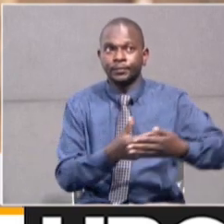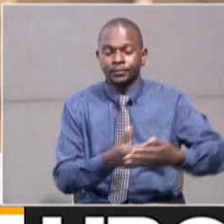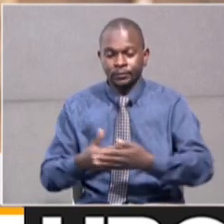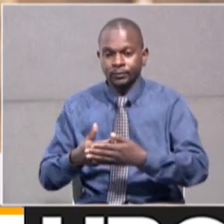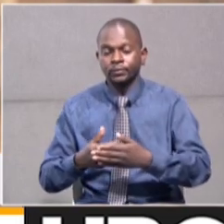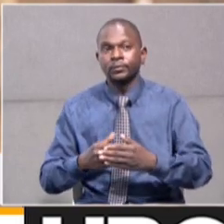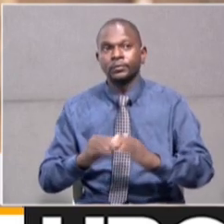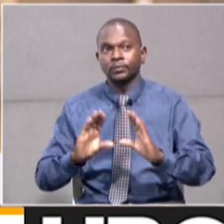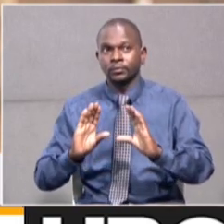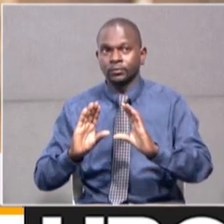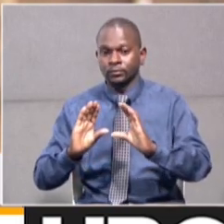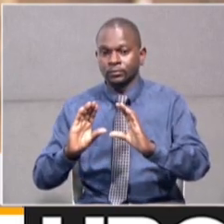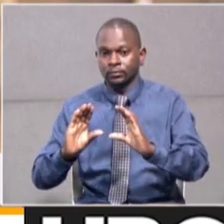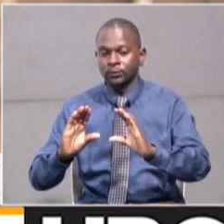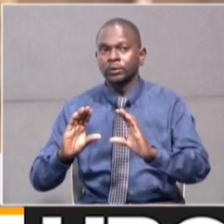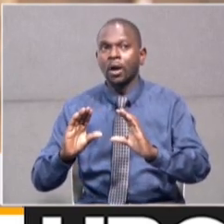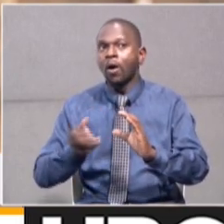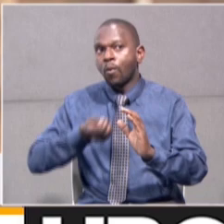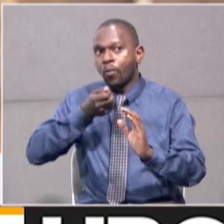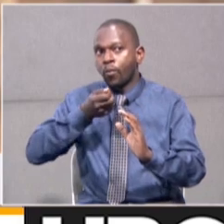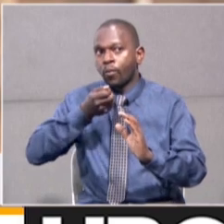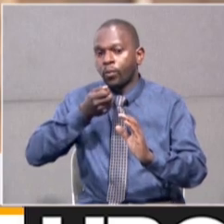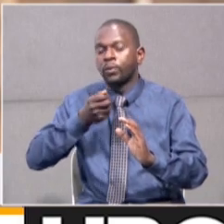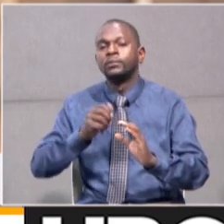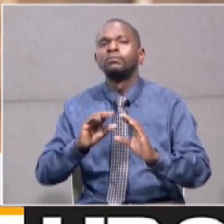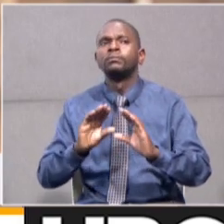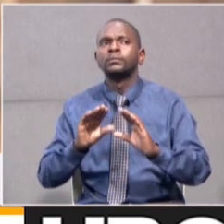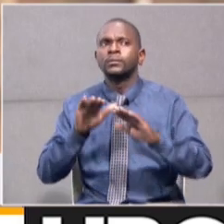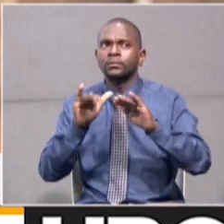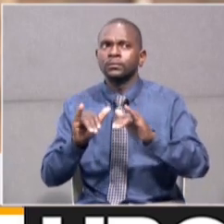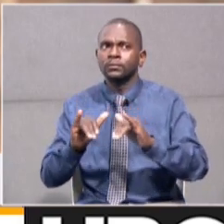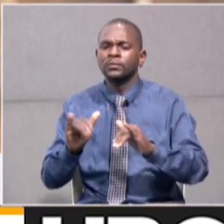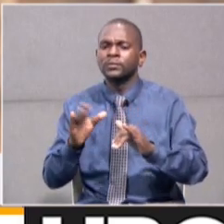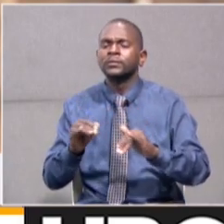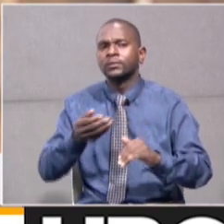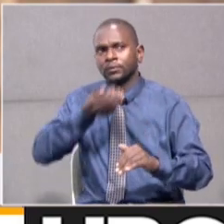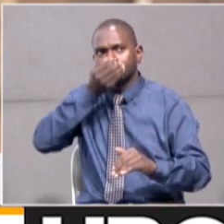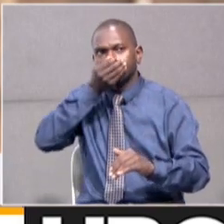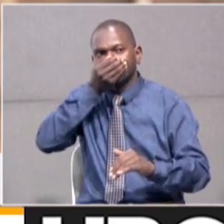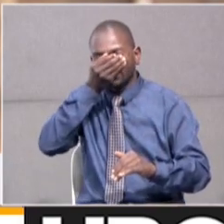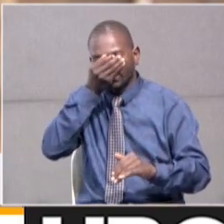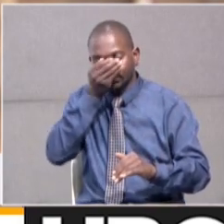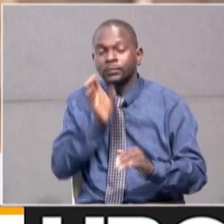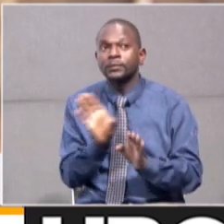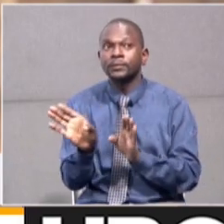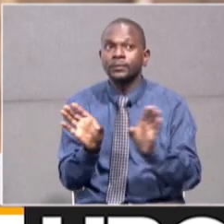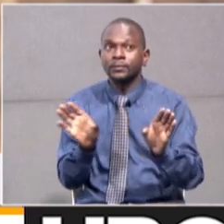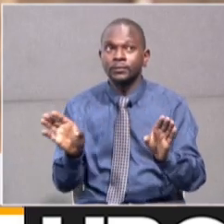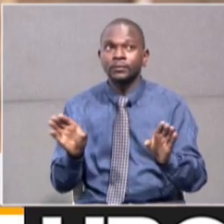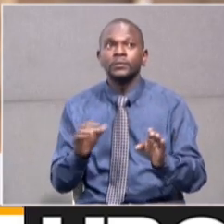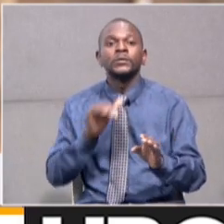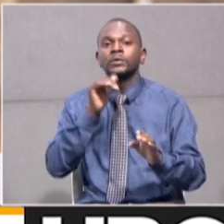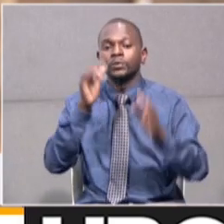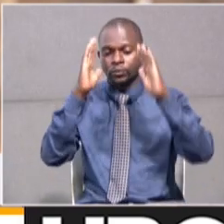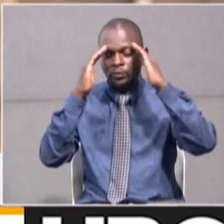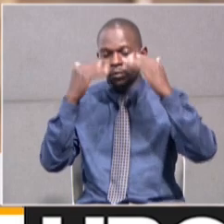incubators, they bring warmers, they bring concentrators, they bring oxygen splitters, but we don't know